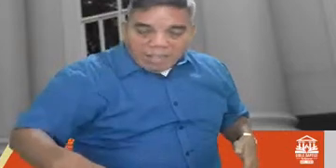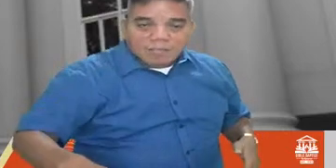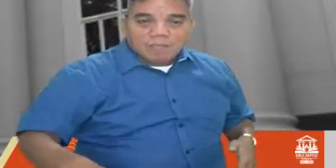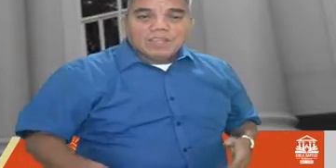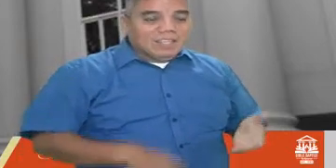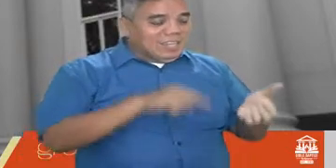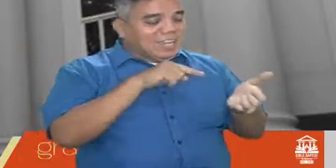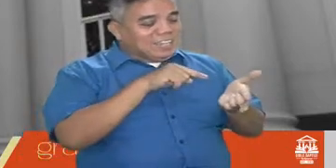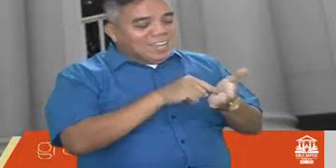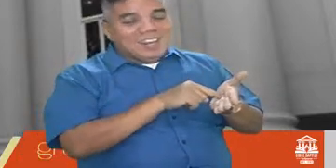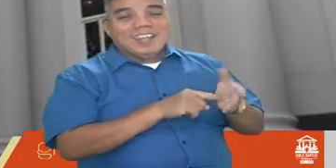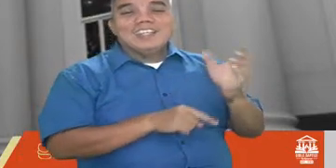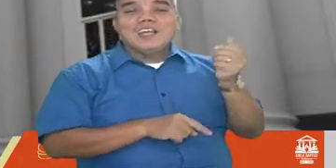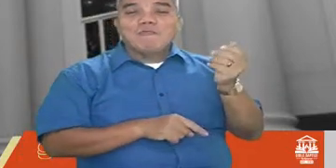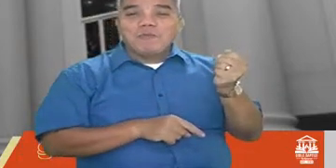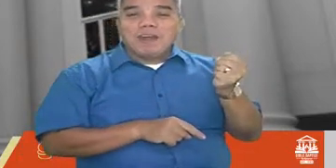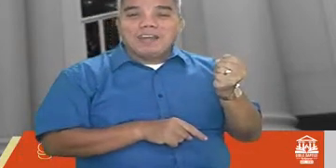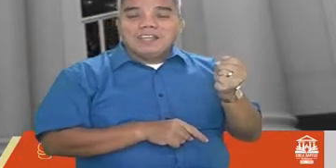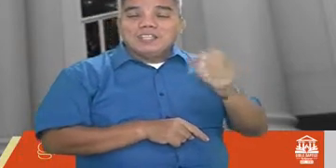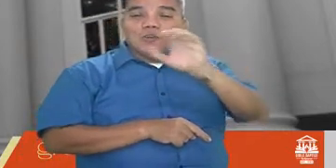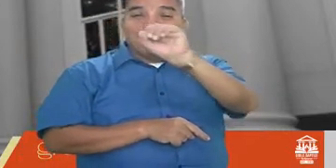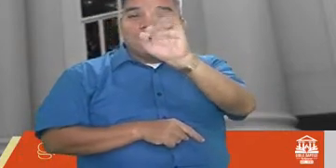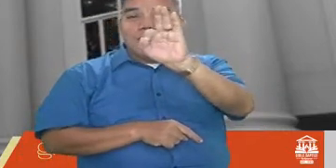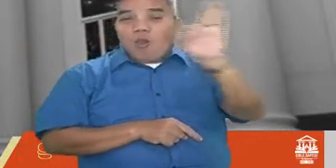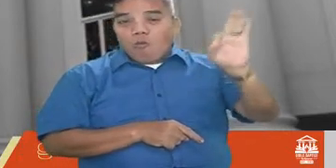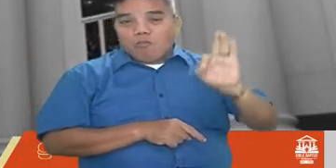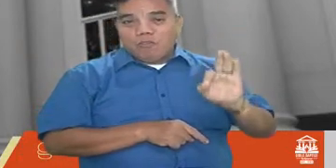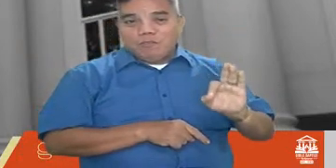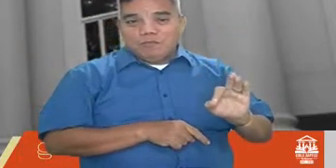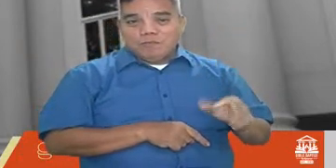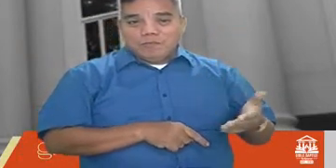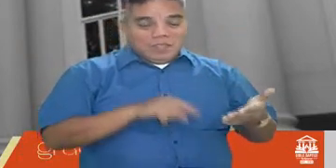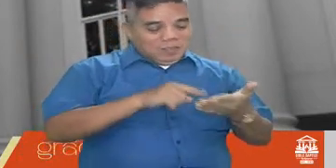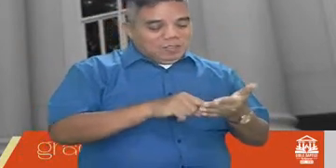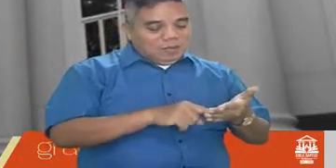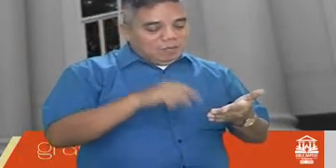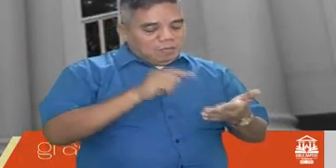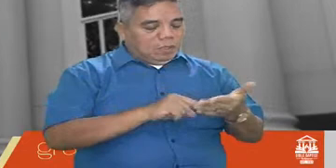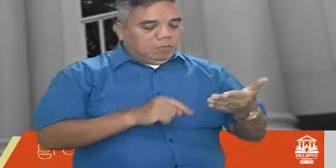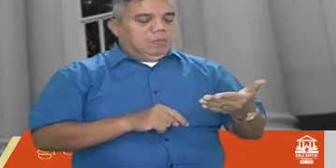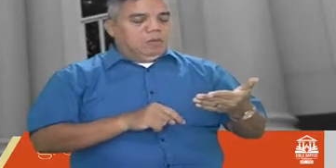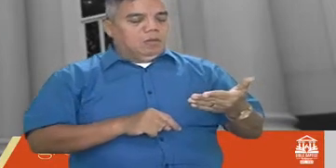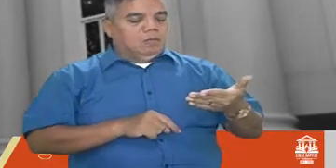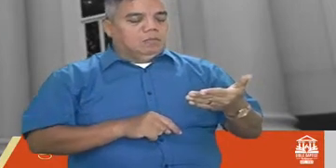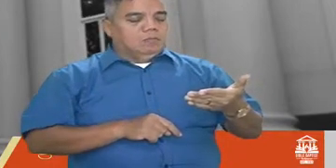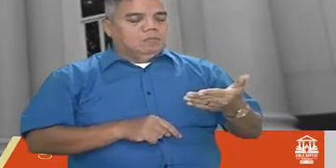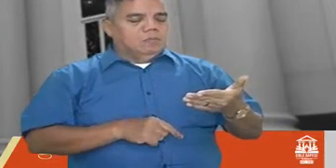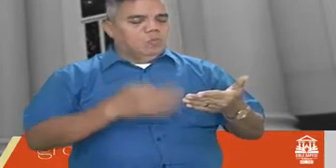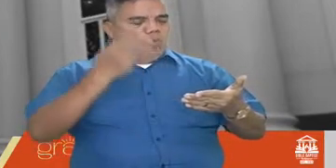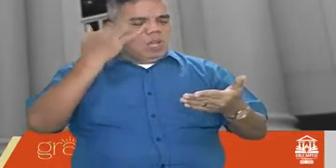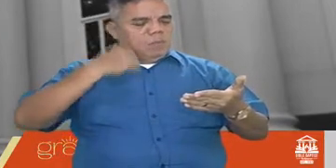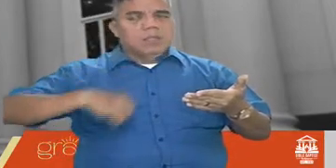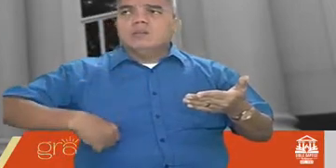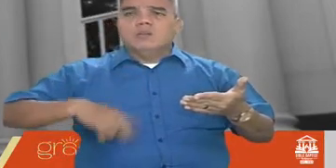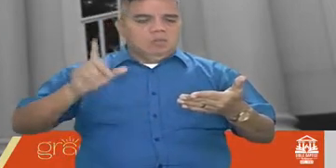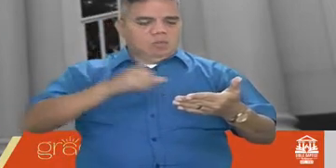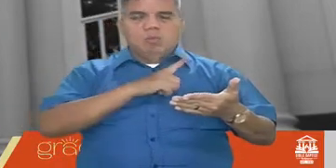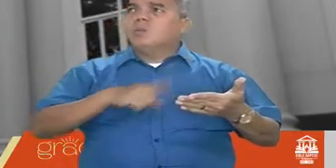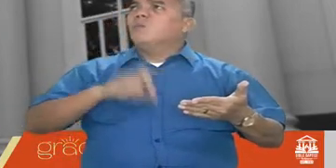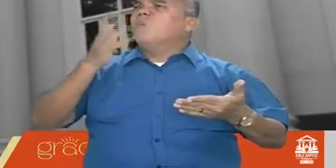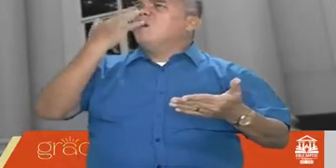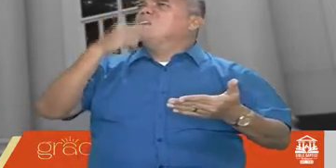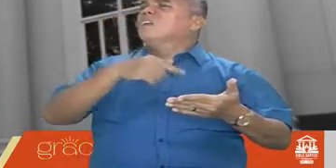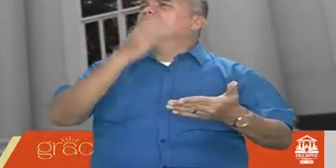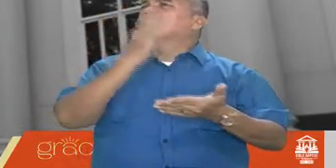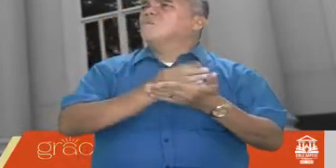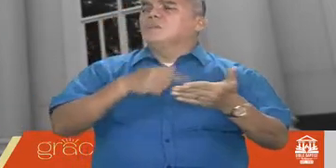awa na, offline na mo. So, ma-hurt ka because of your pride. Unya, mingunin ka, nga naman to, Lord, what am I